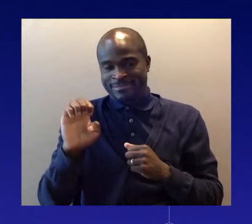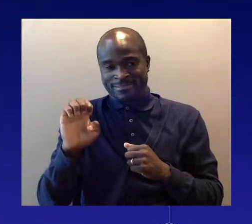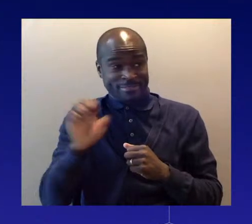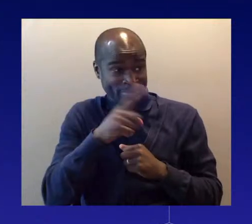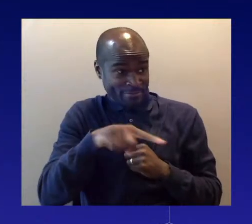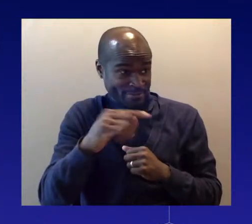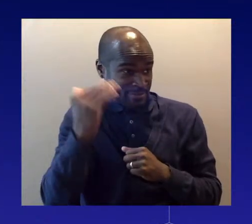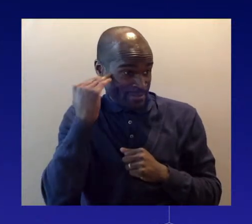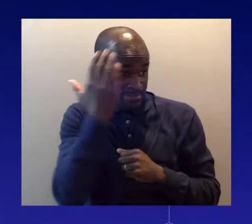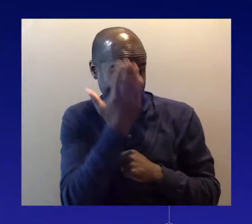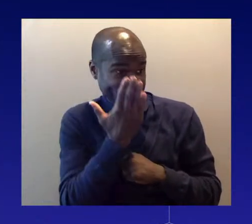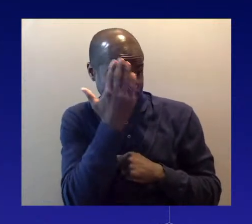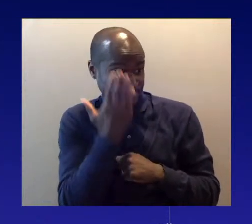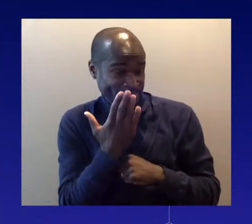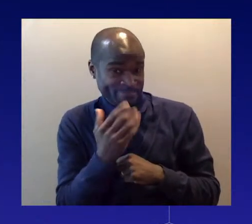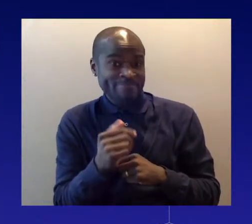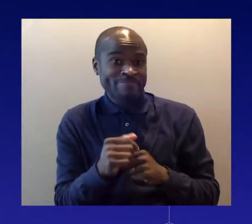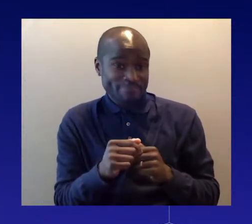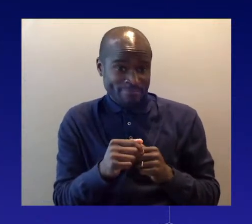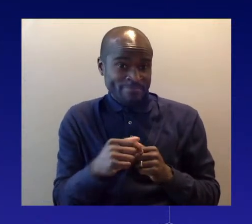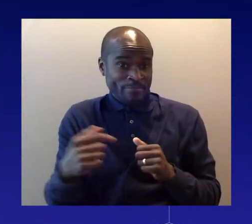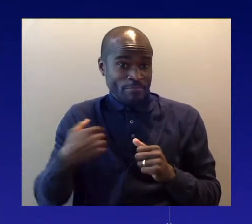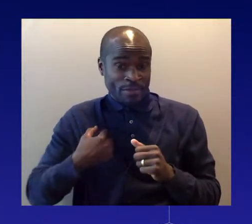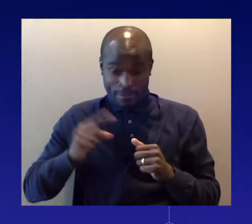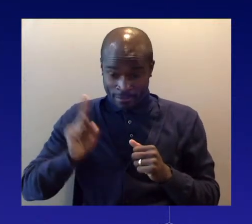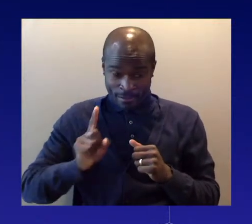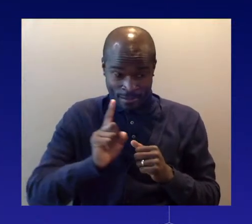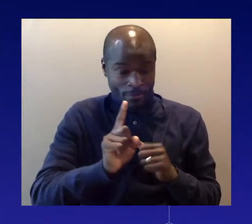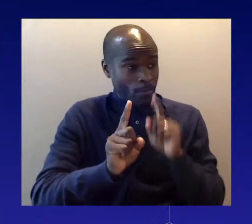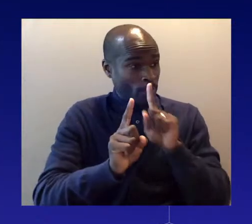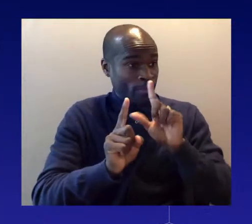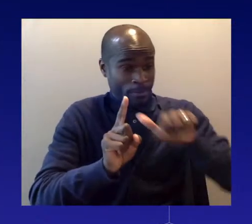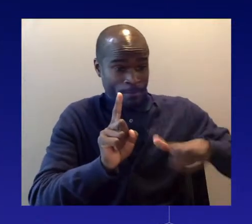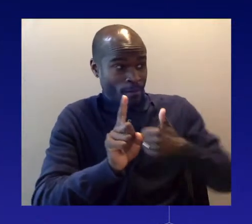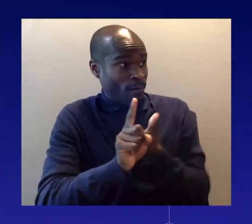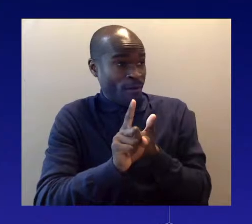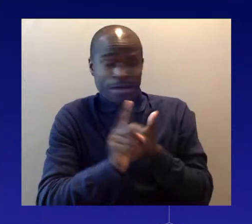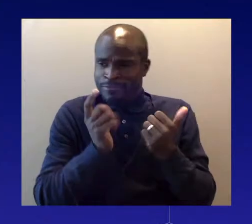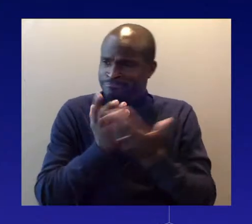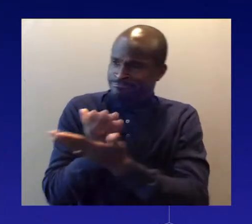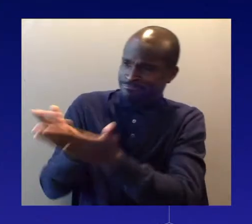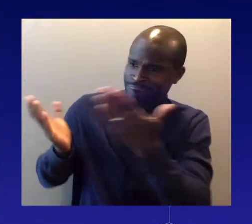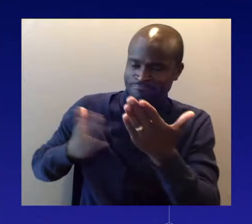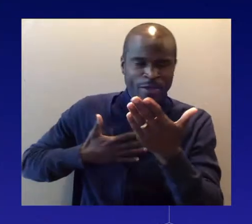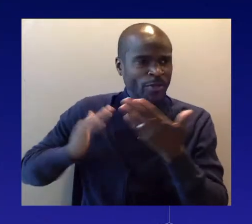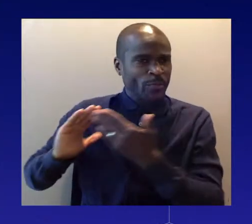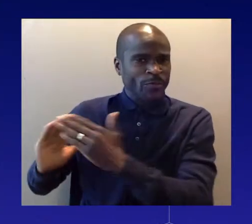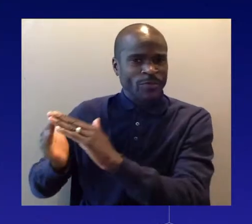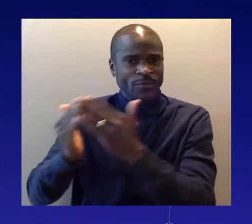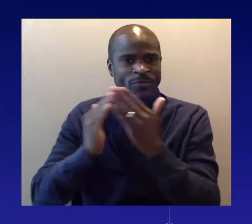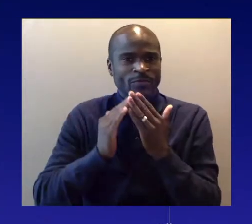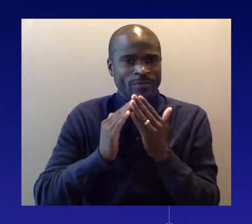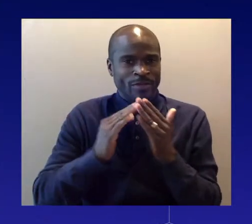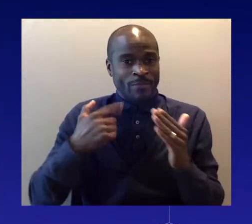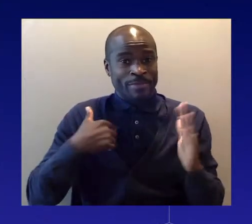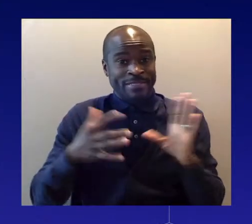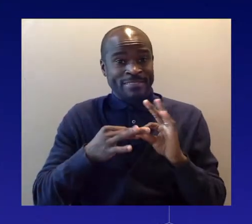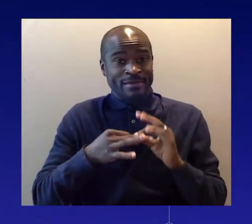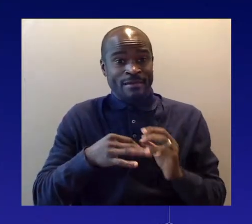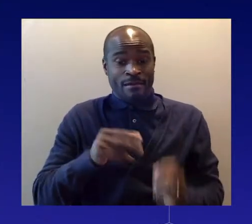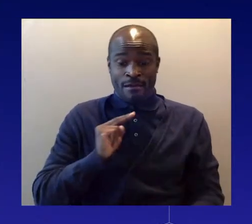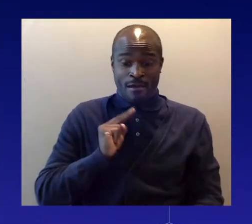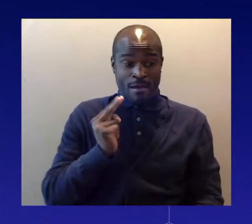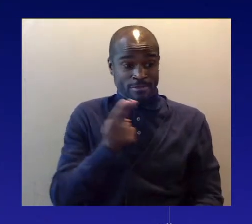come with my communities. And so when I say us, I just brought us into the room.